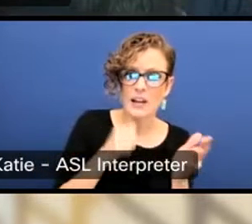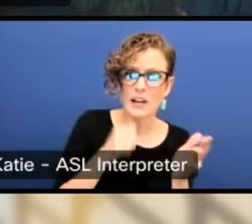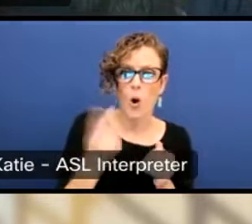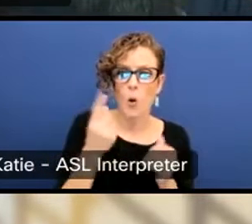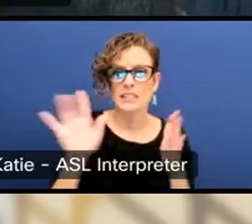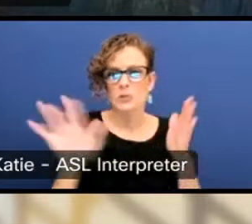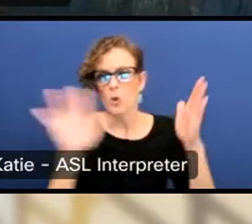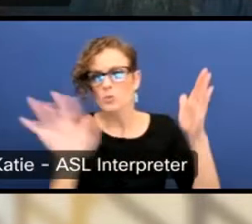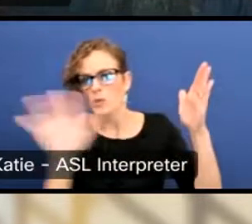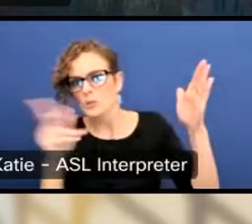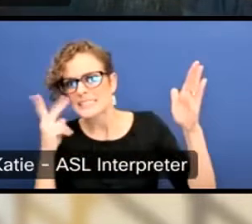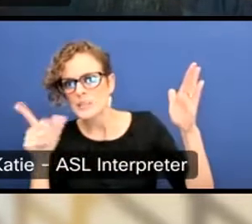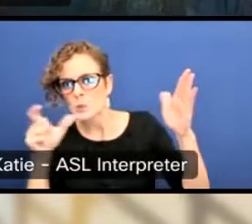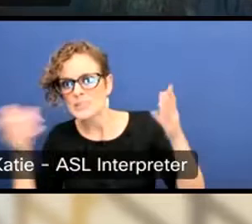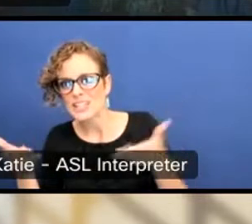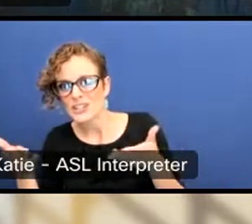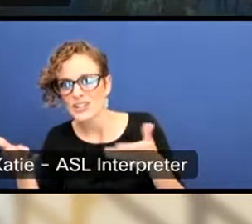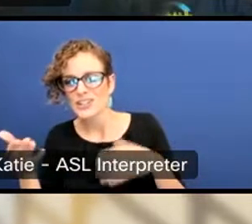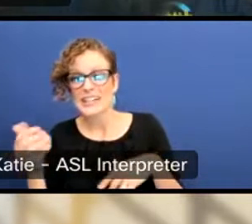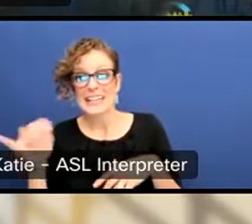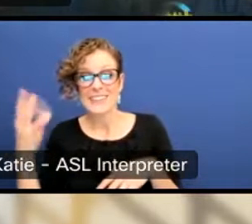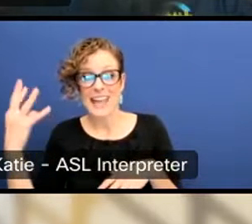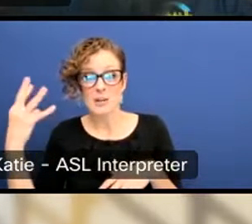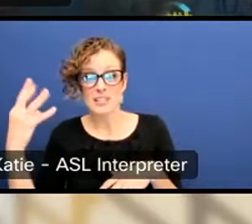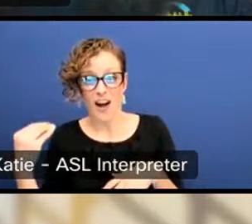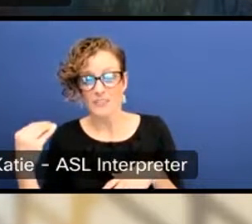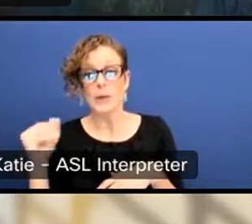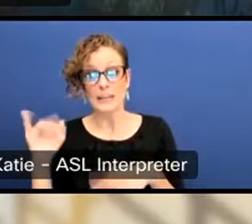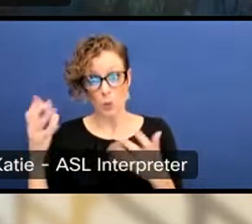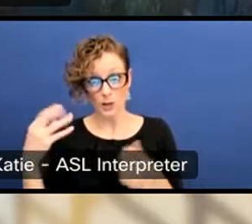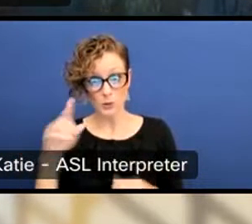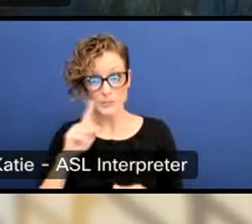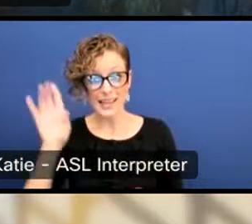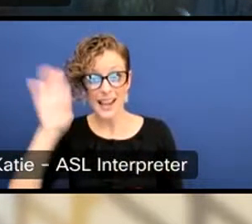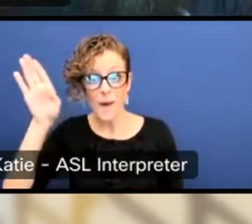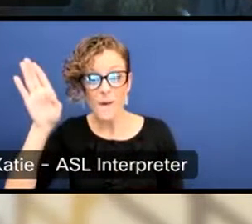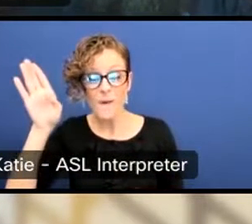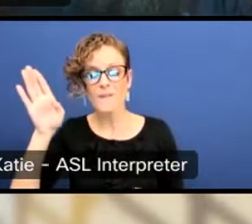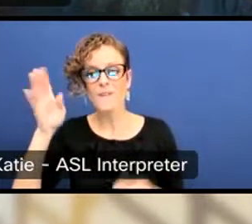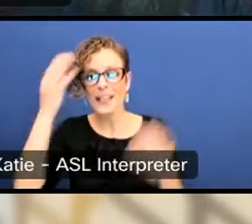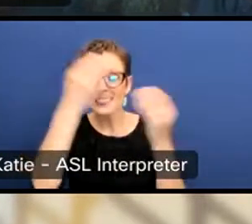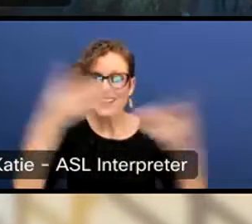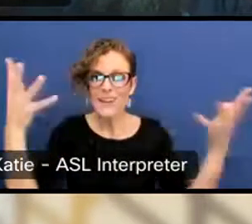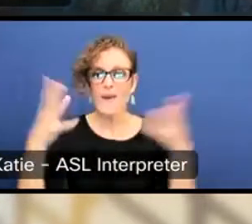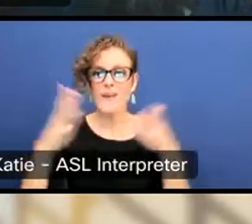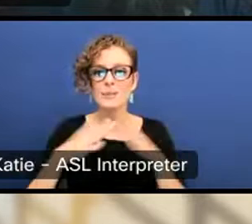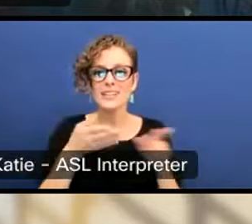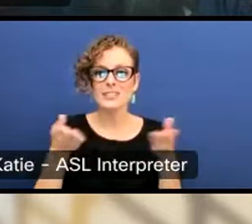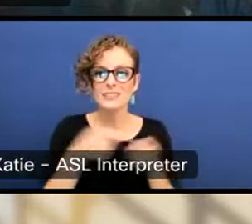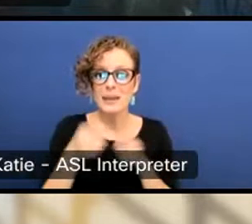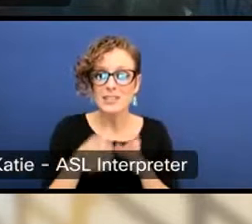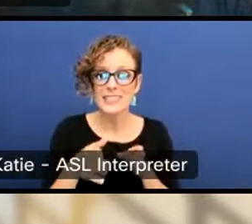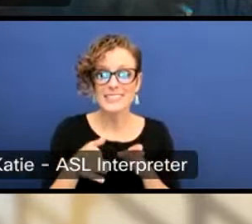3 to see who all is there that doesn't have their cameras on. So if you do want to say hi, let your community services specialist know that you're